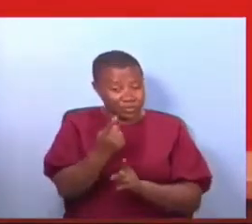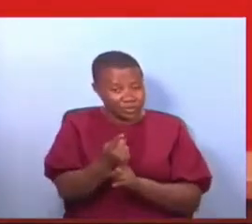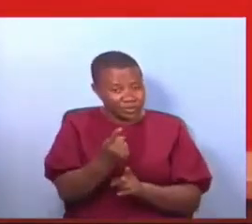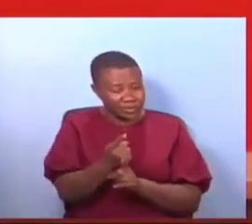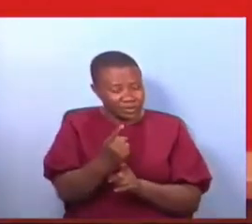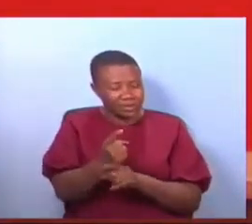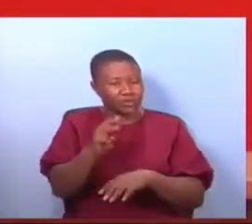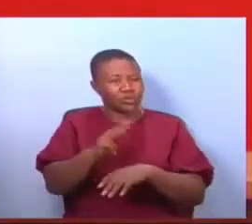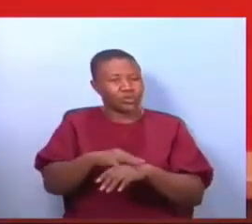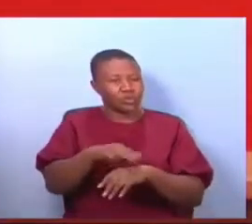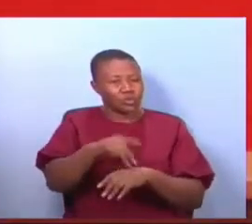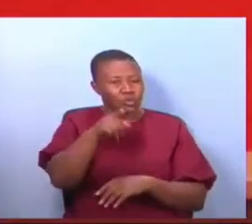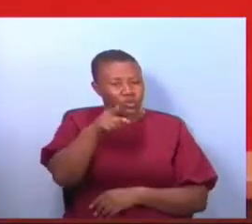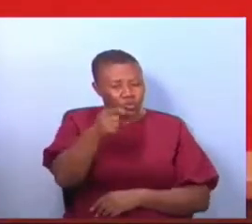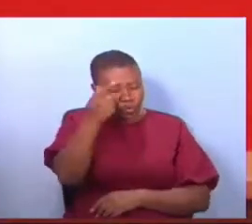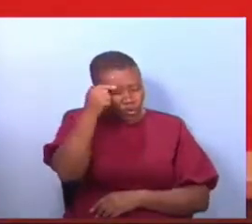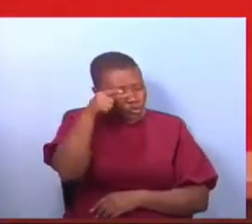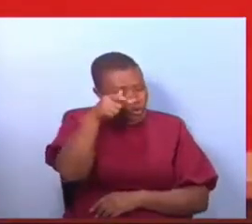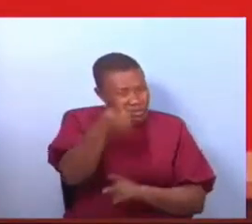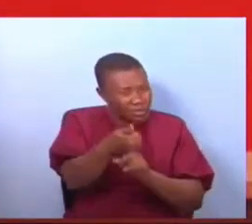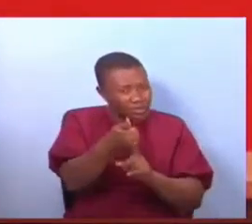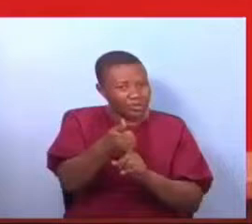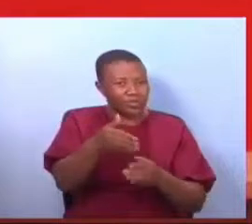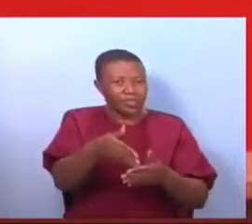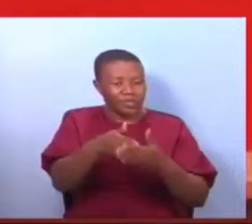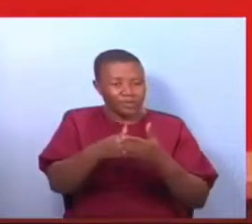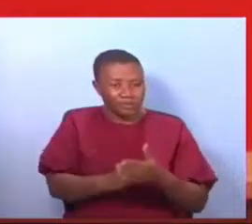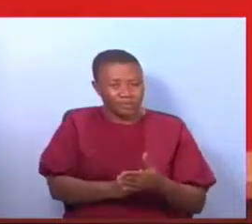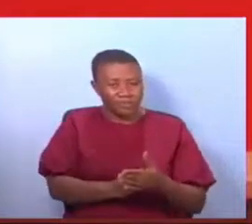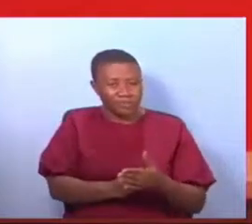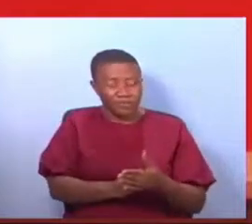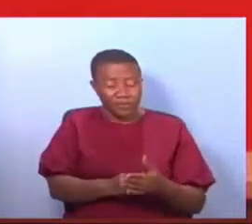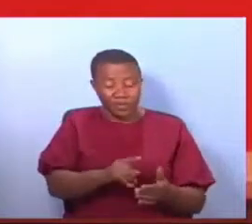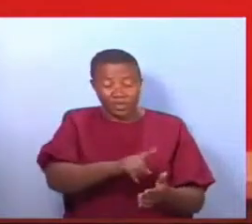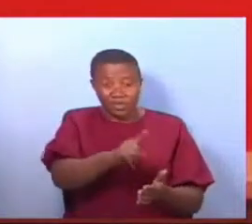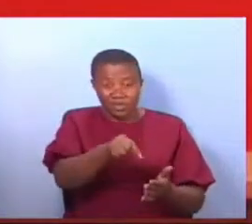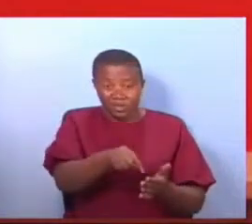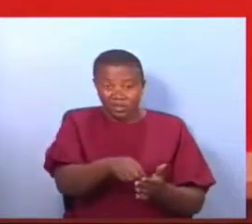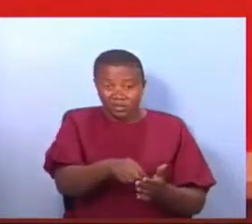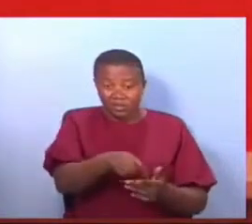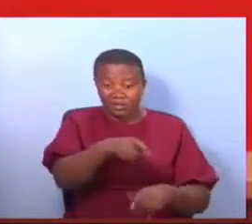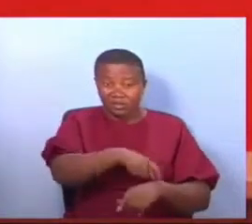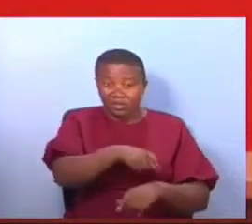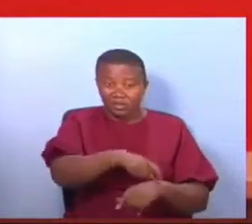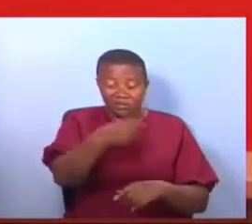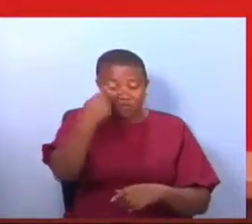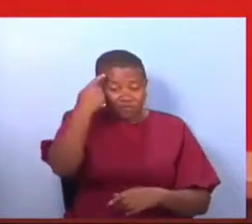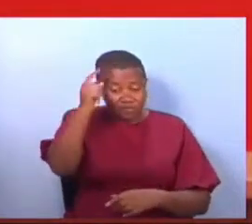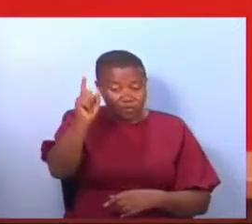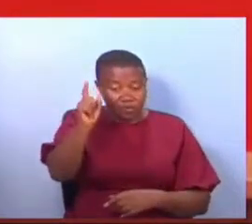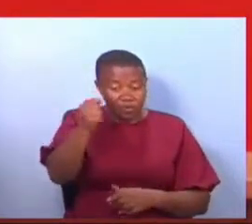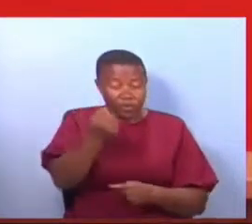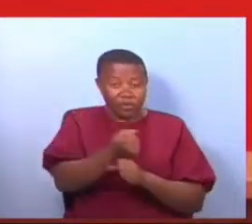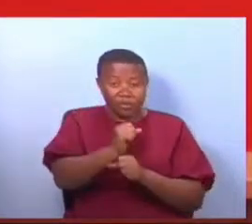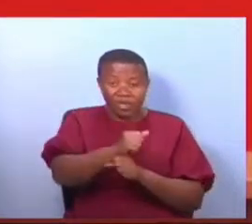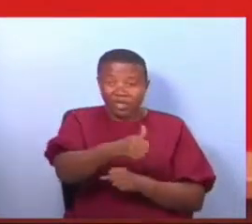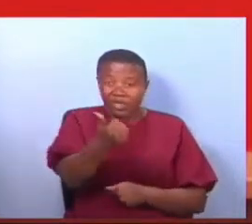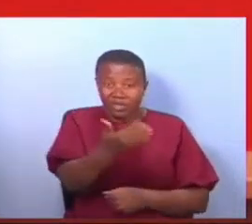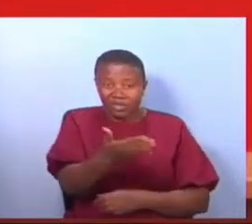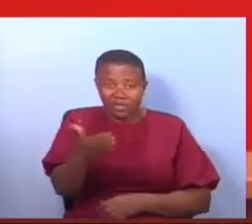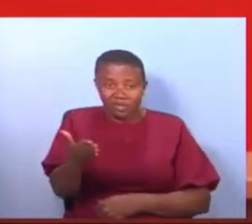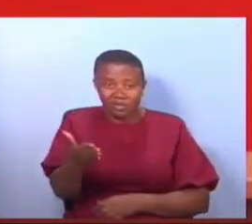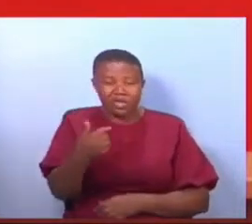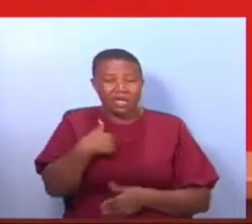you because you are a leader. This is a time slotted for correction of vote and proceedings. Yeah, with your leave. I took your